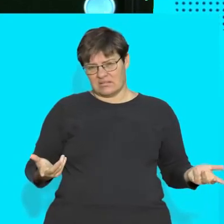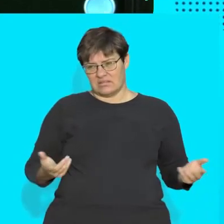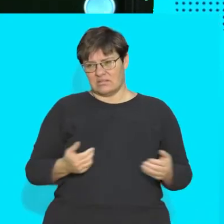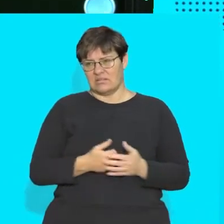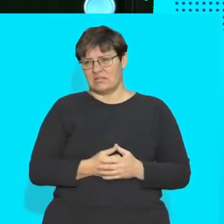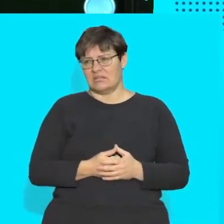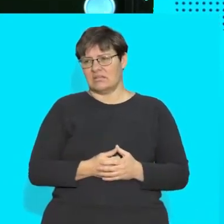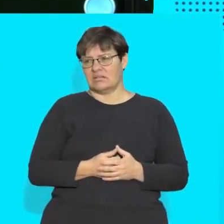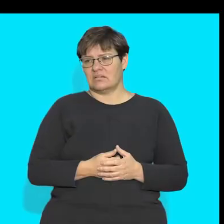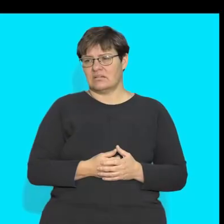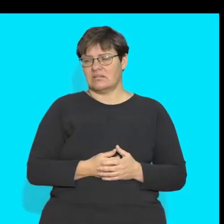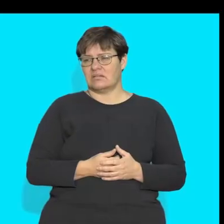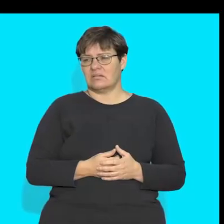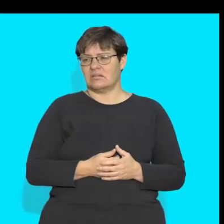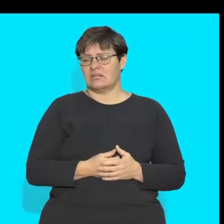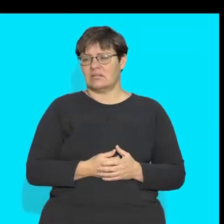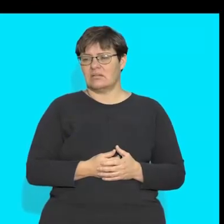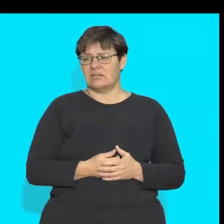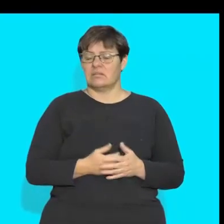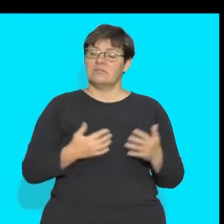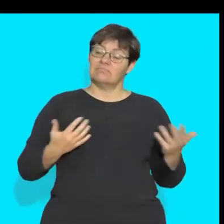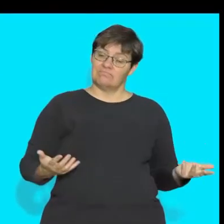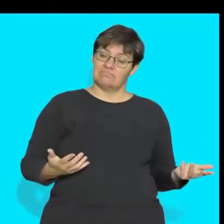get. They're just not. Okay.